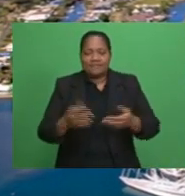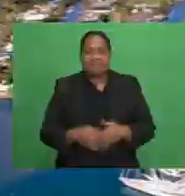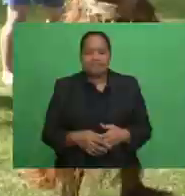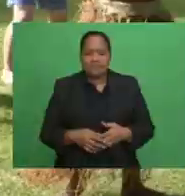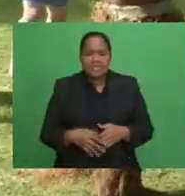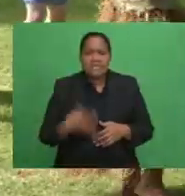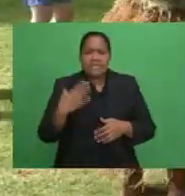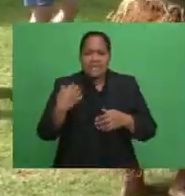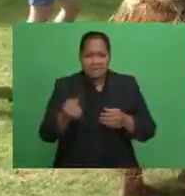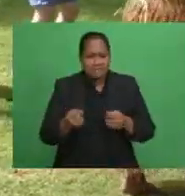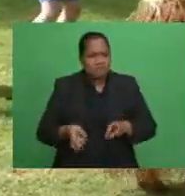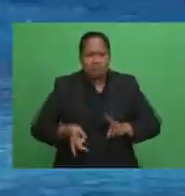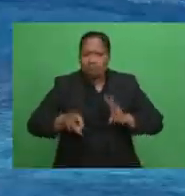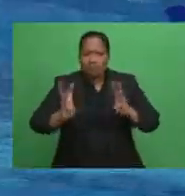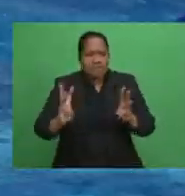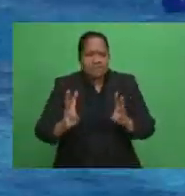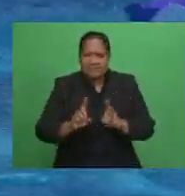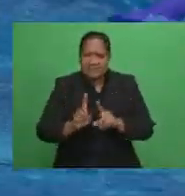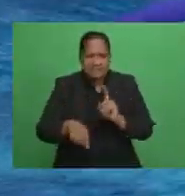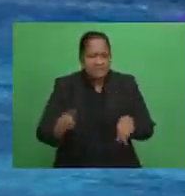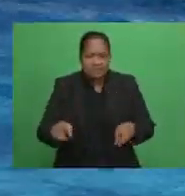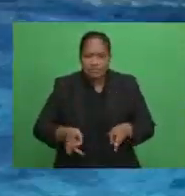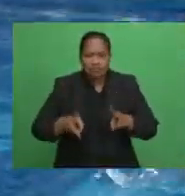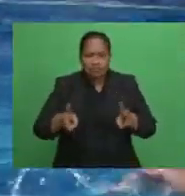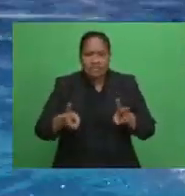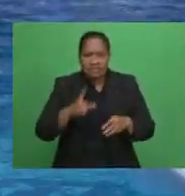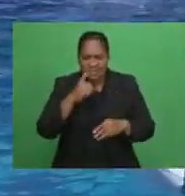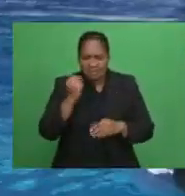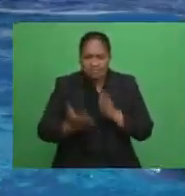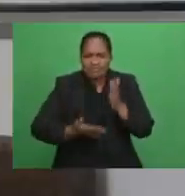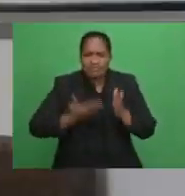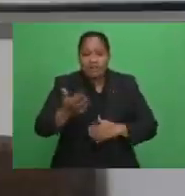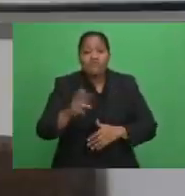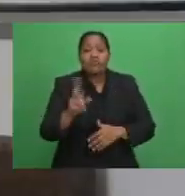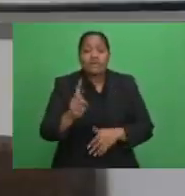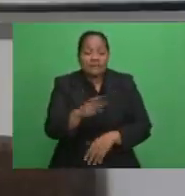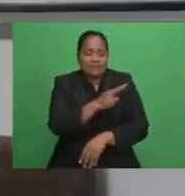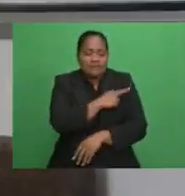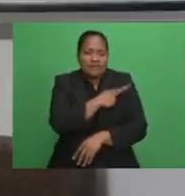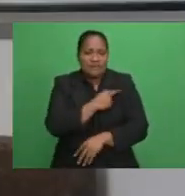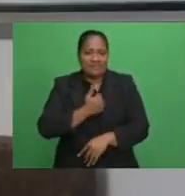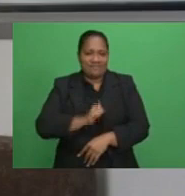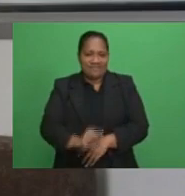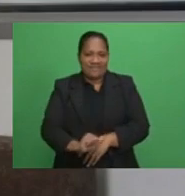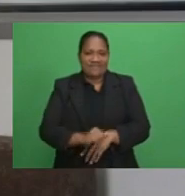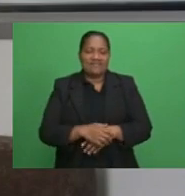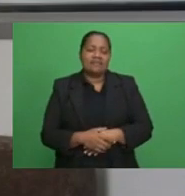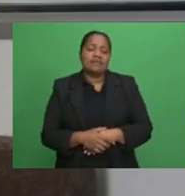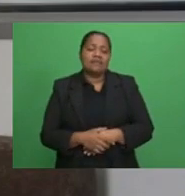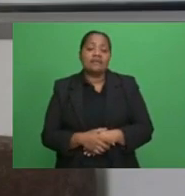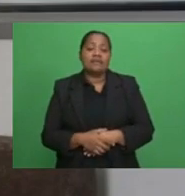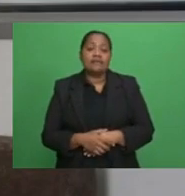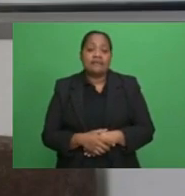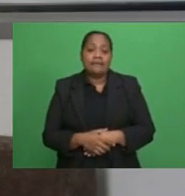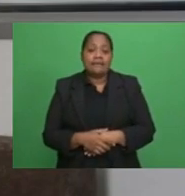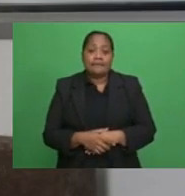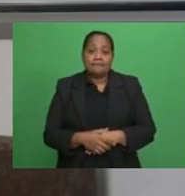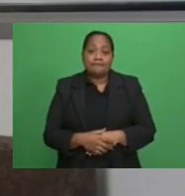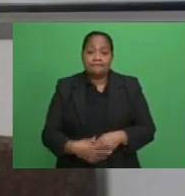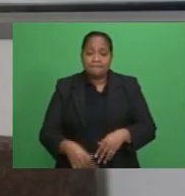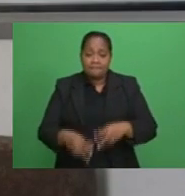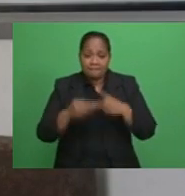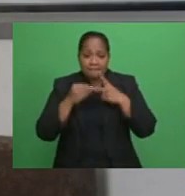mechanism for hotels and resorts to be rewarded for responsible behavior. Number 2, anything that